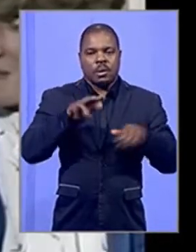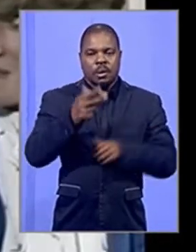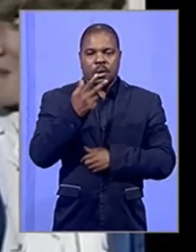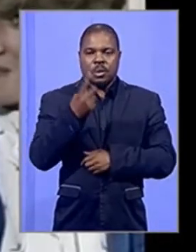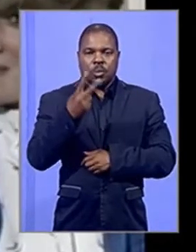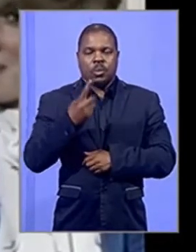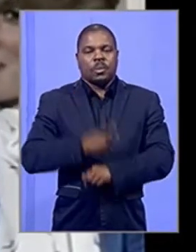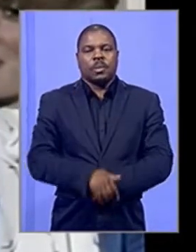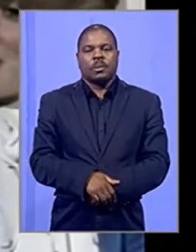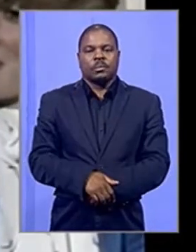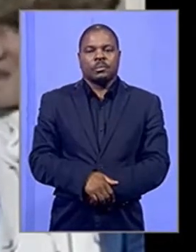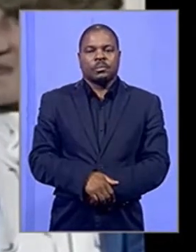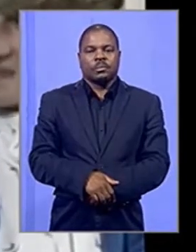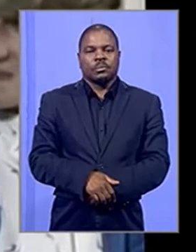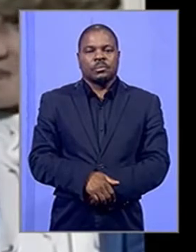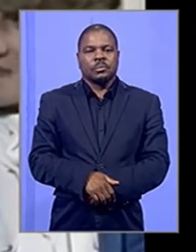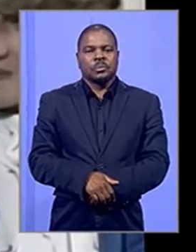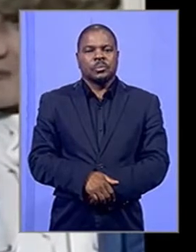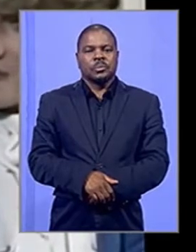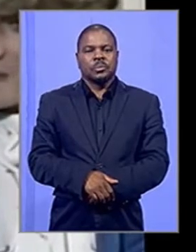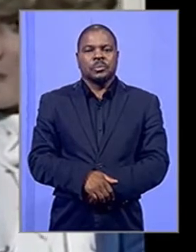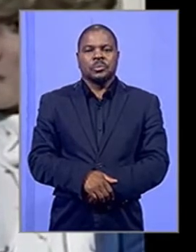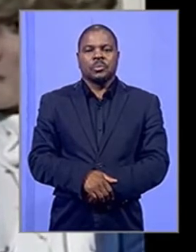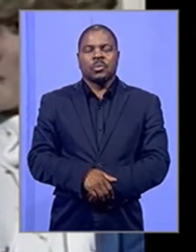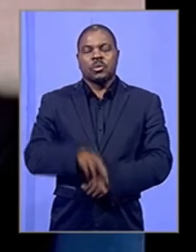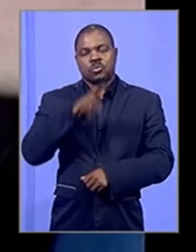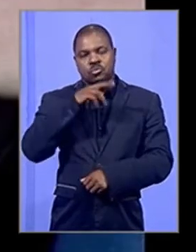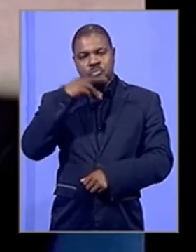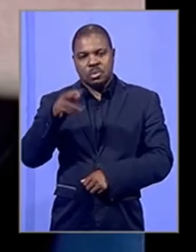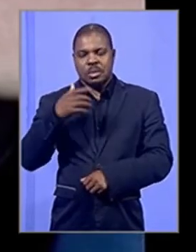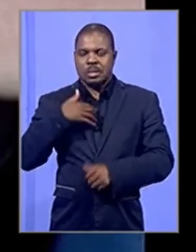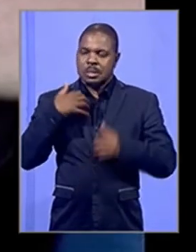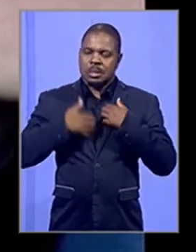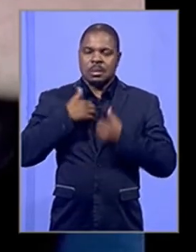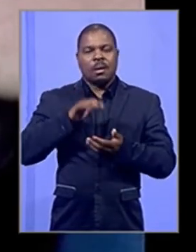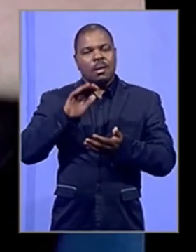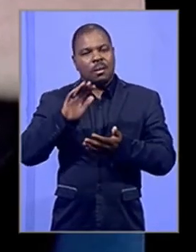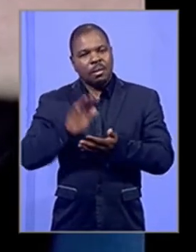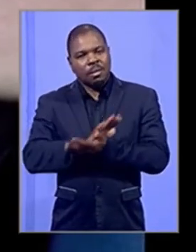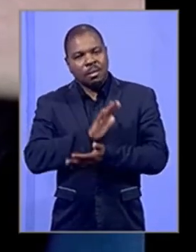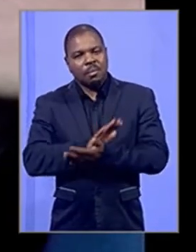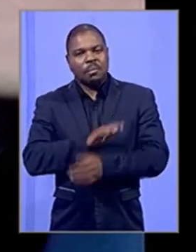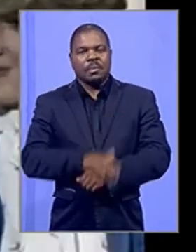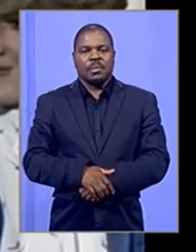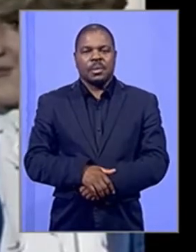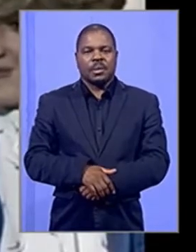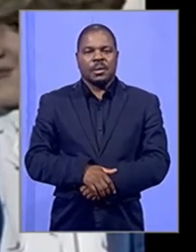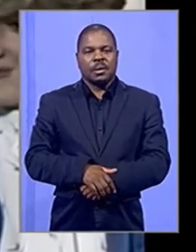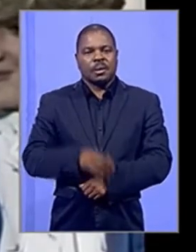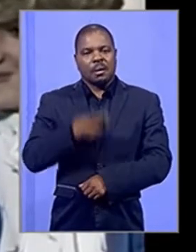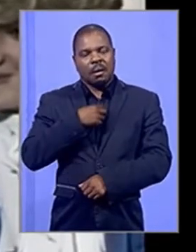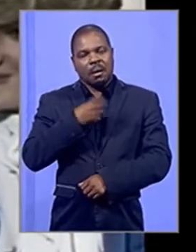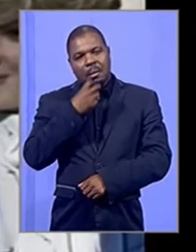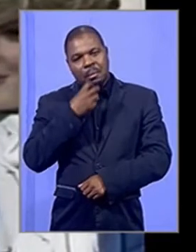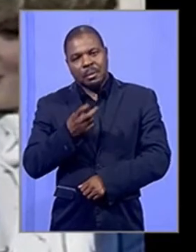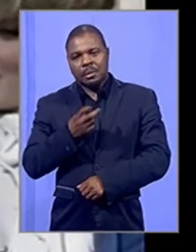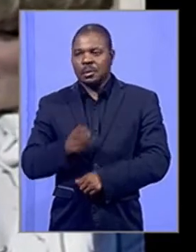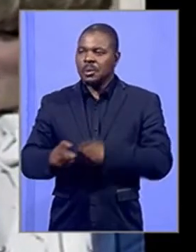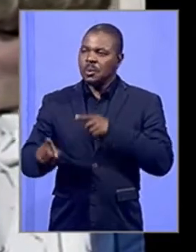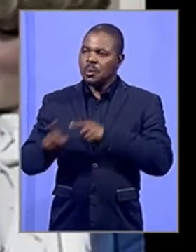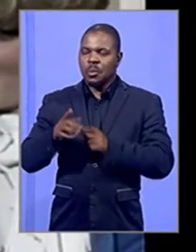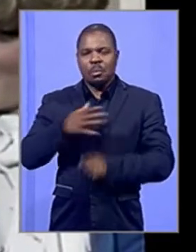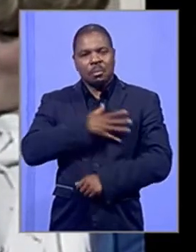1981. Difficult to find the right sort of word, isn't it really? Just delighted and happy. And I'm amazed that she's been